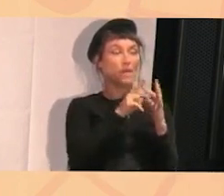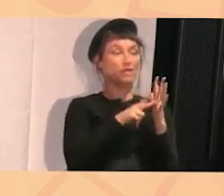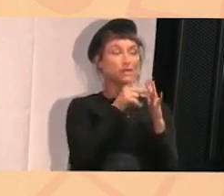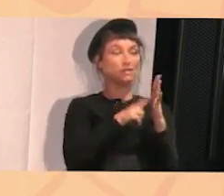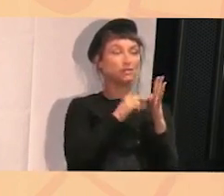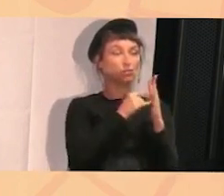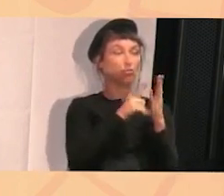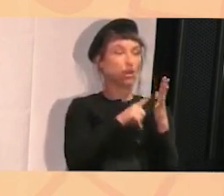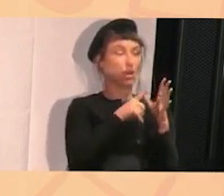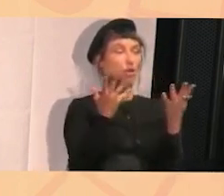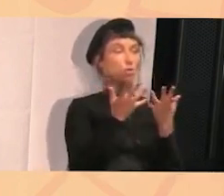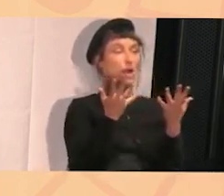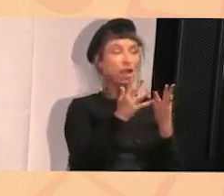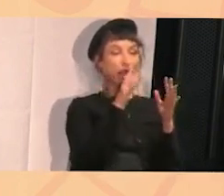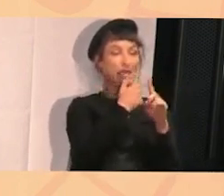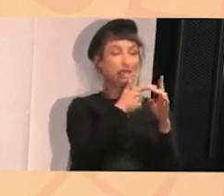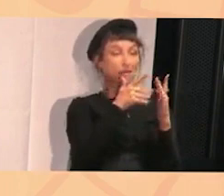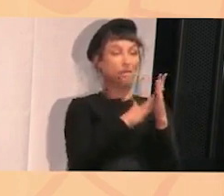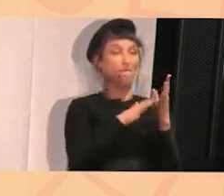Kimberley, Western Australia.